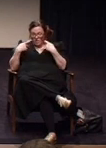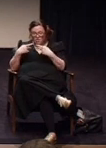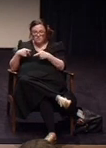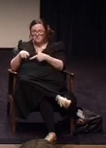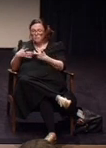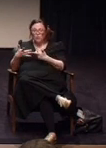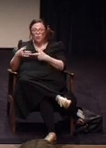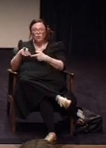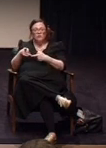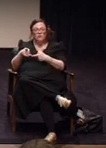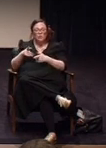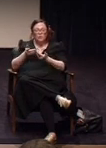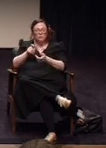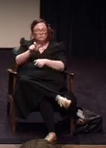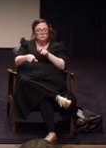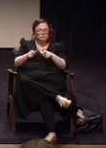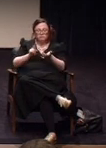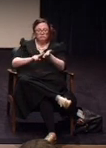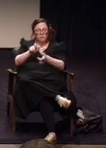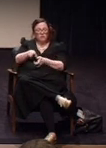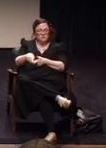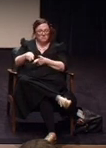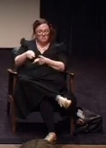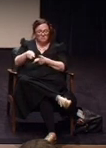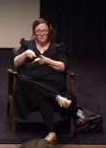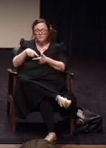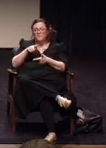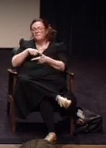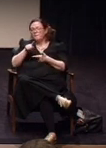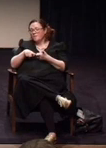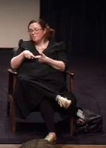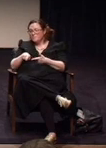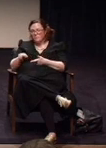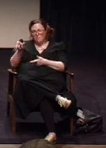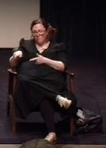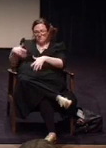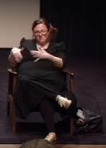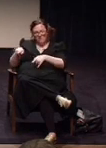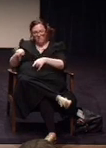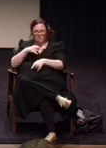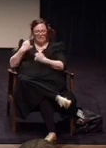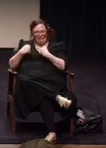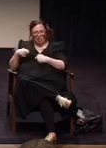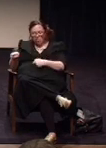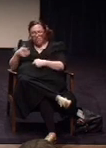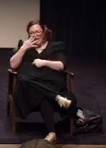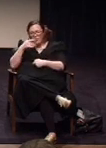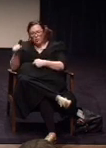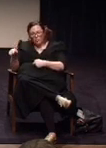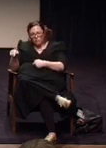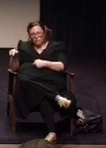something? And the next question is around the age of the patient concerned. I mean,